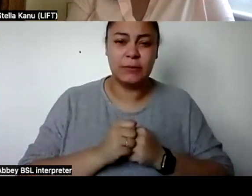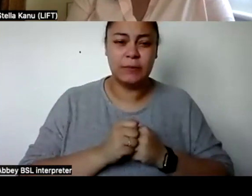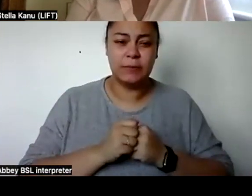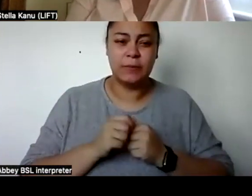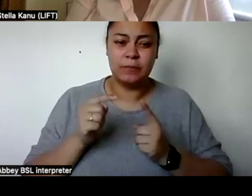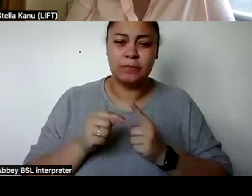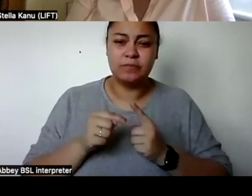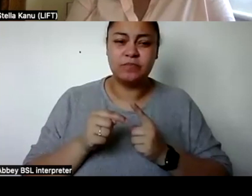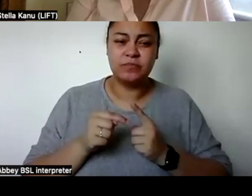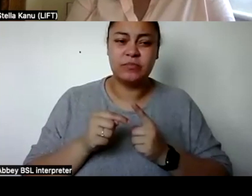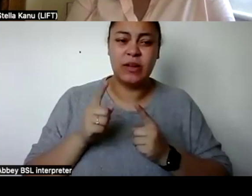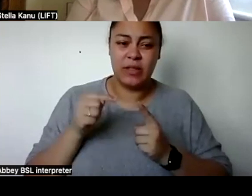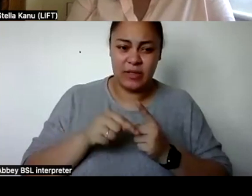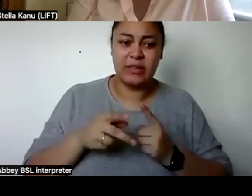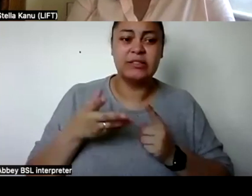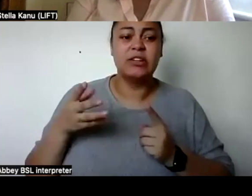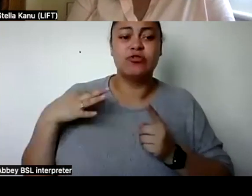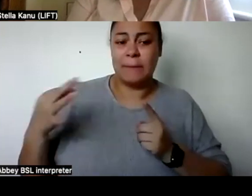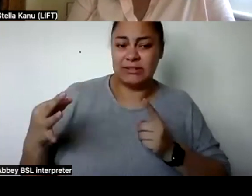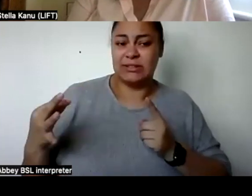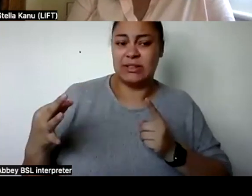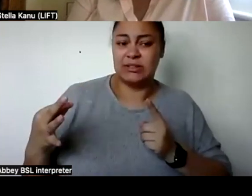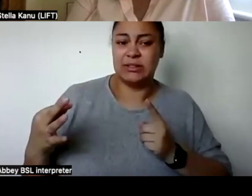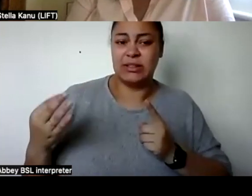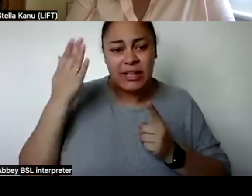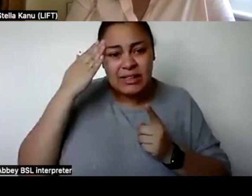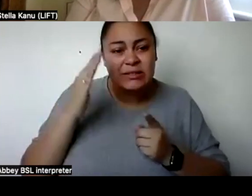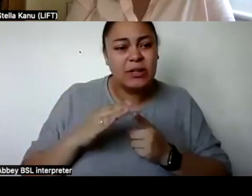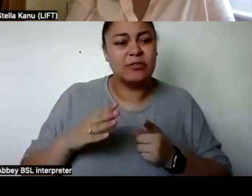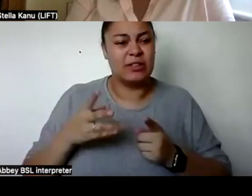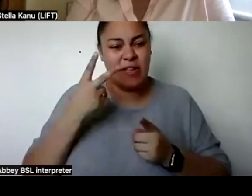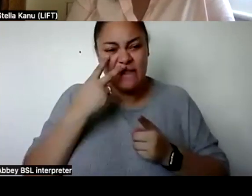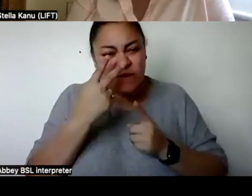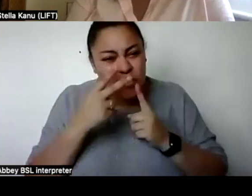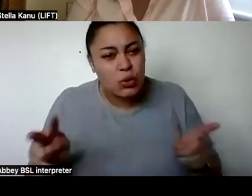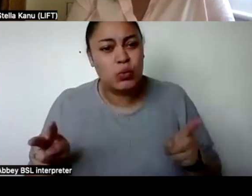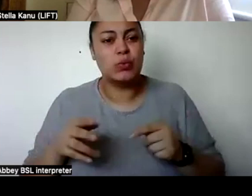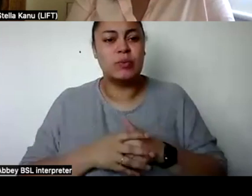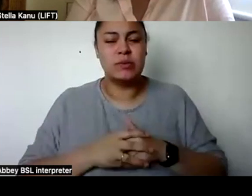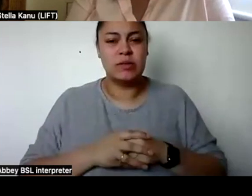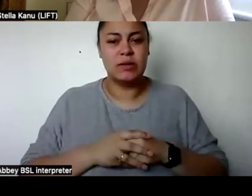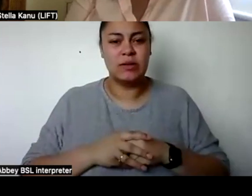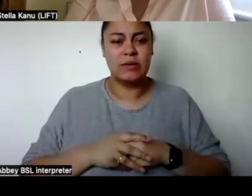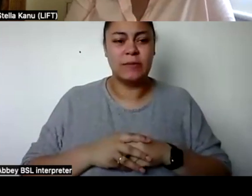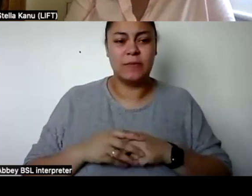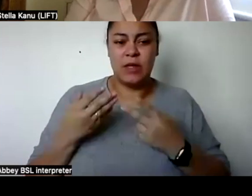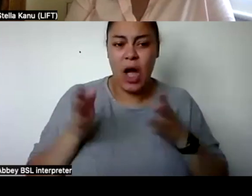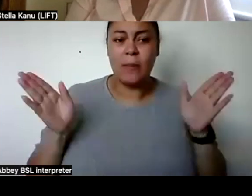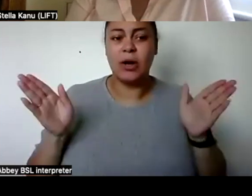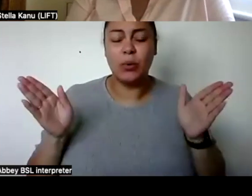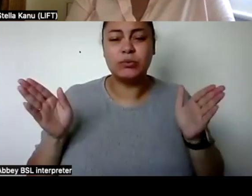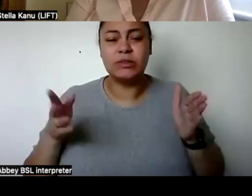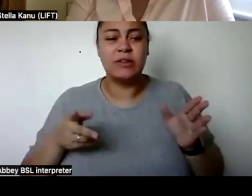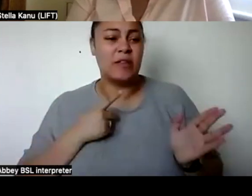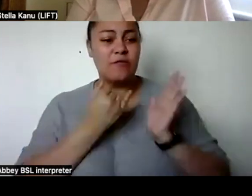These people will be representing experiences or views, and we really need to make sure that they don't feel exposed or vulnerable. And